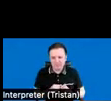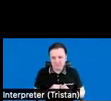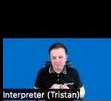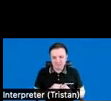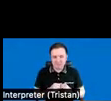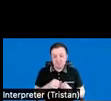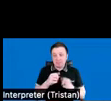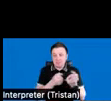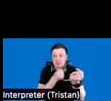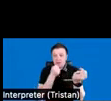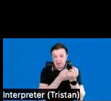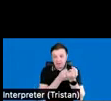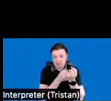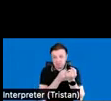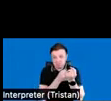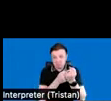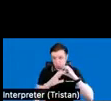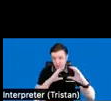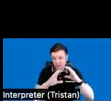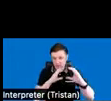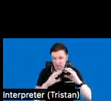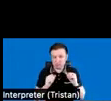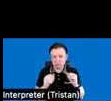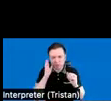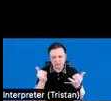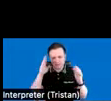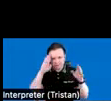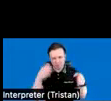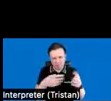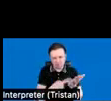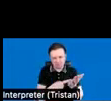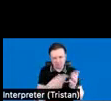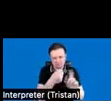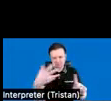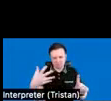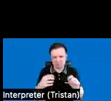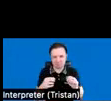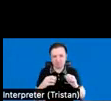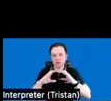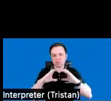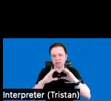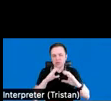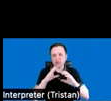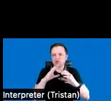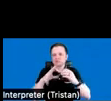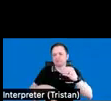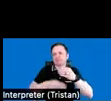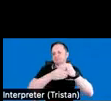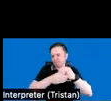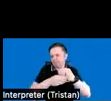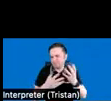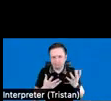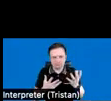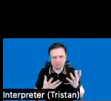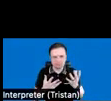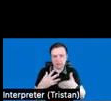the aided communication, which we'll focus on today, involves communication aids. So the external supports